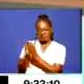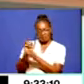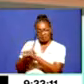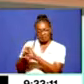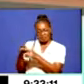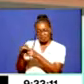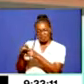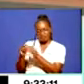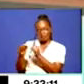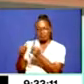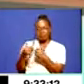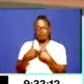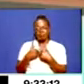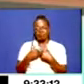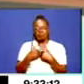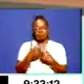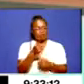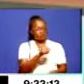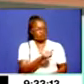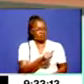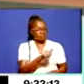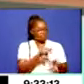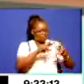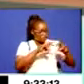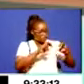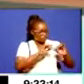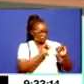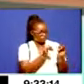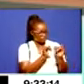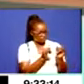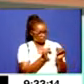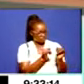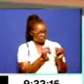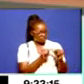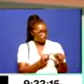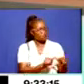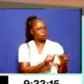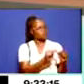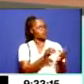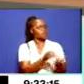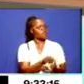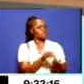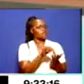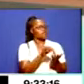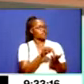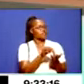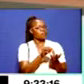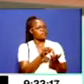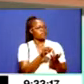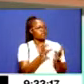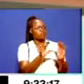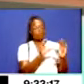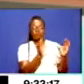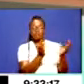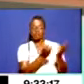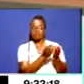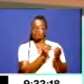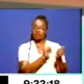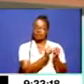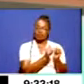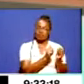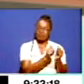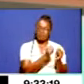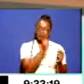And as we speak, is there any research, new research that is ongoing, especially, you know, the world is still racing towards getting a